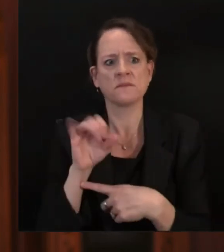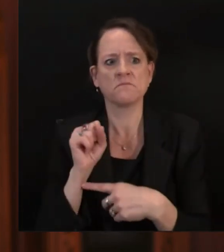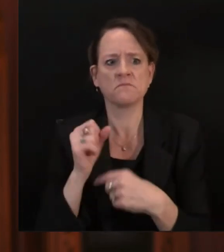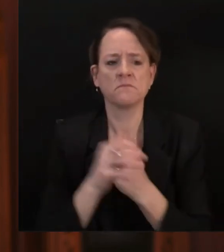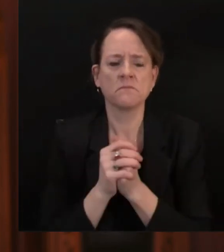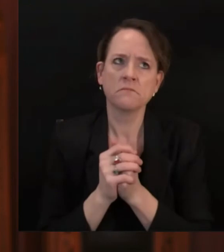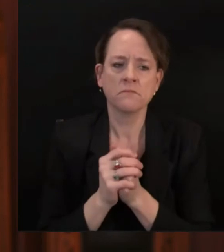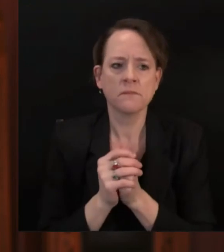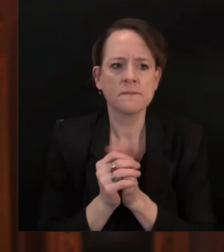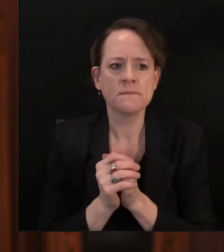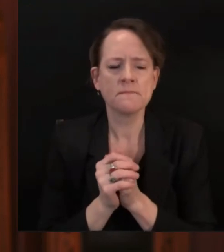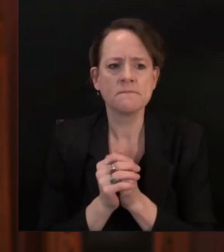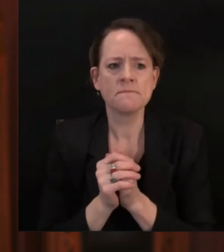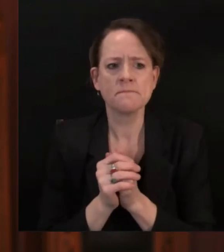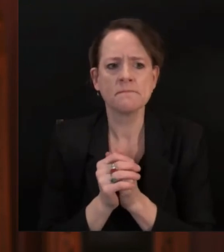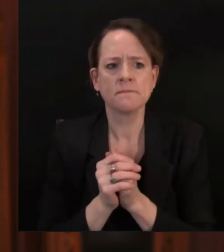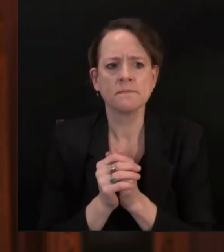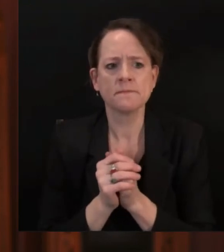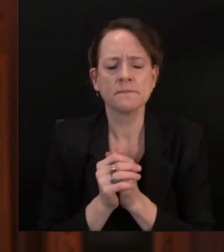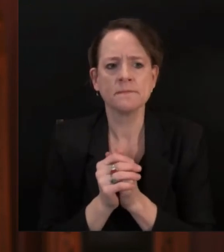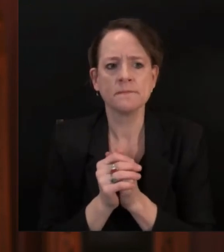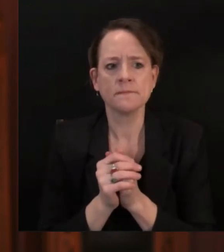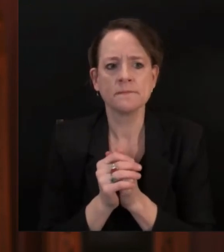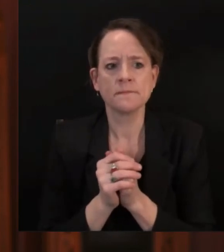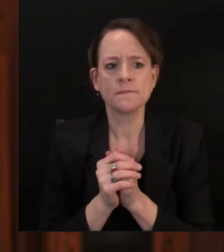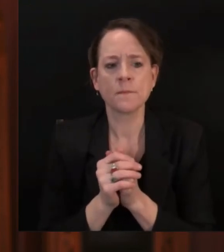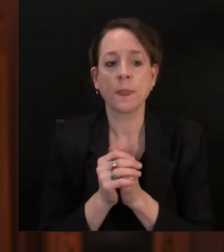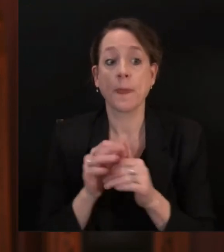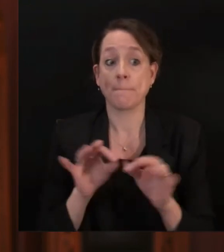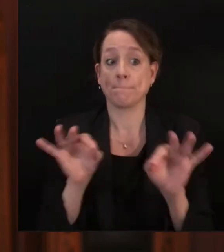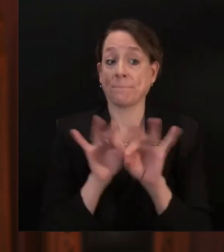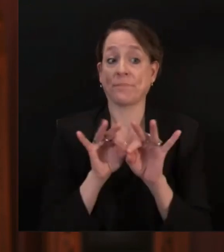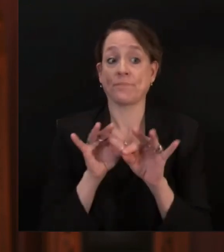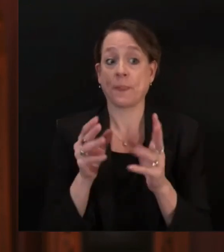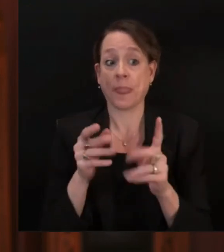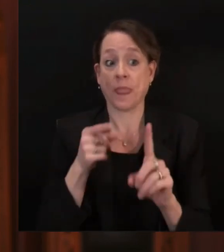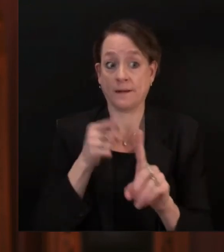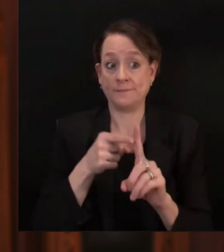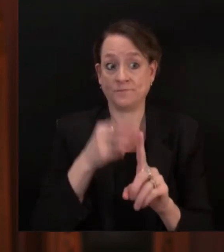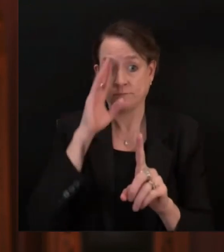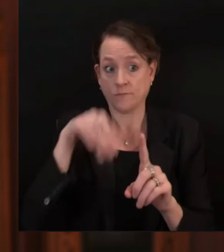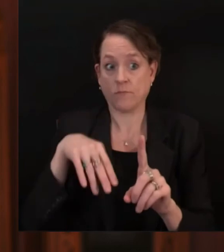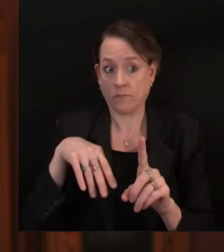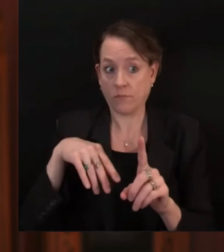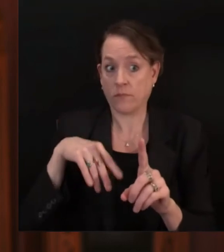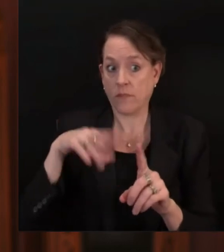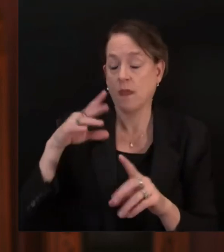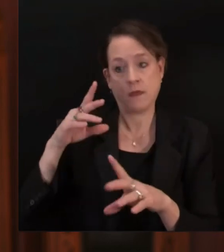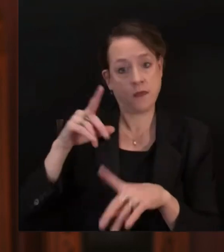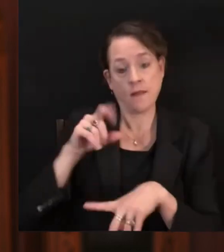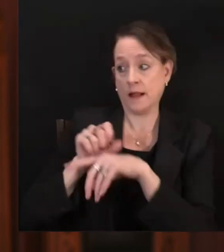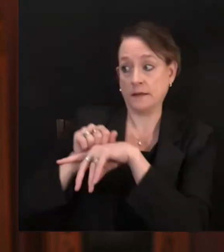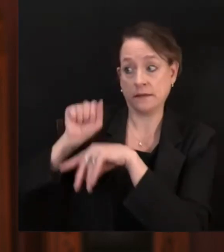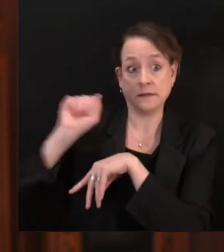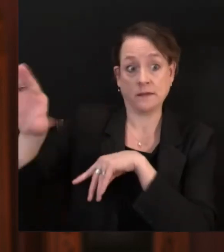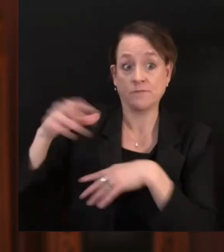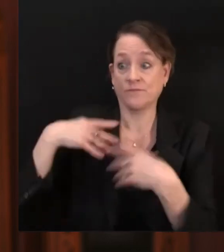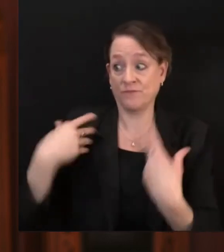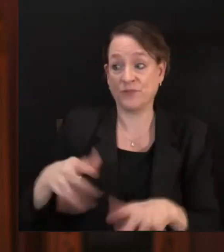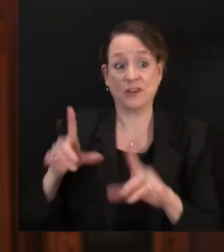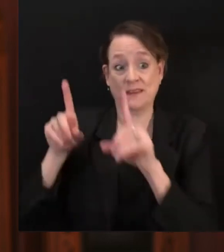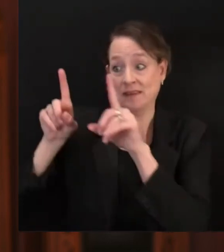time is a critical part of our testing program across the board, and we monitor those issues with all of our labs and all of our